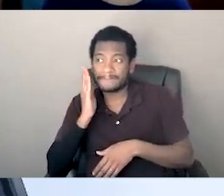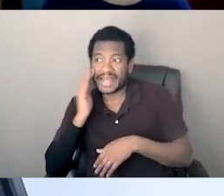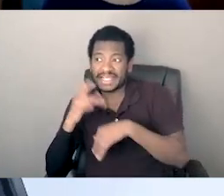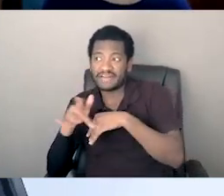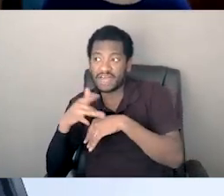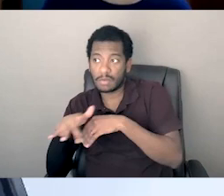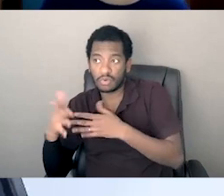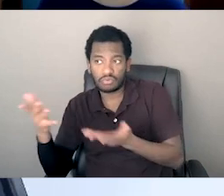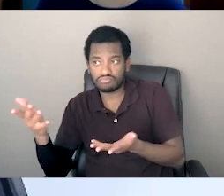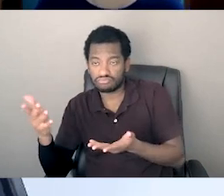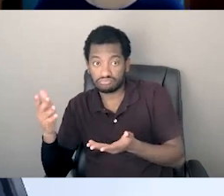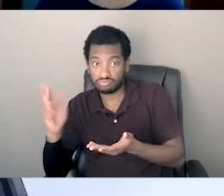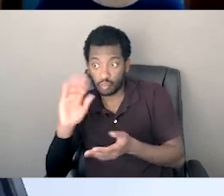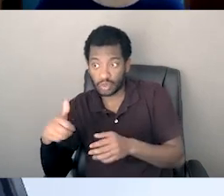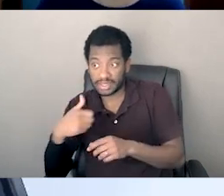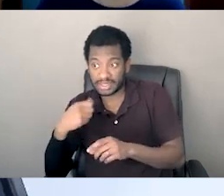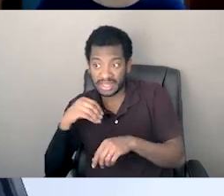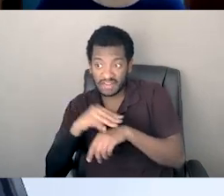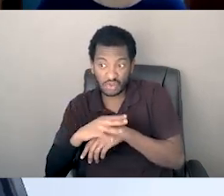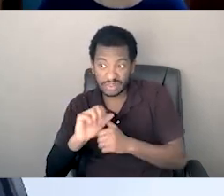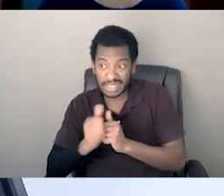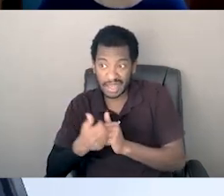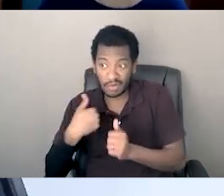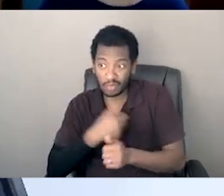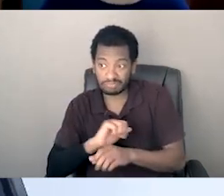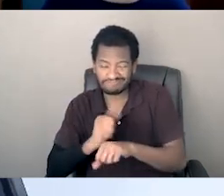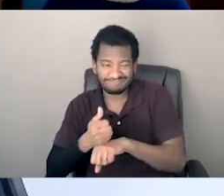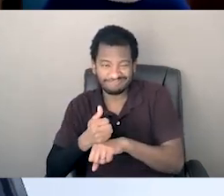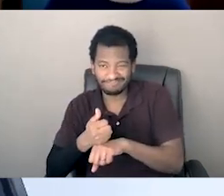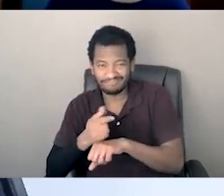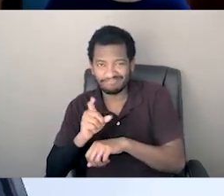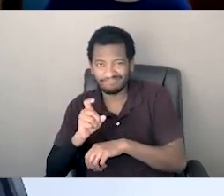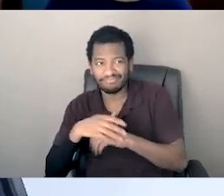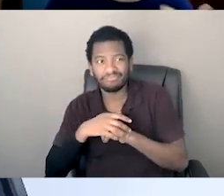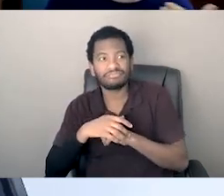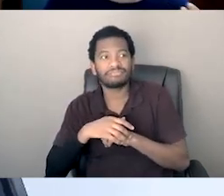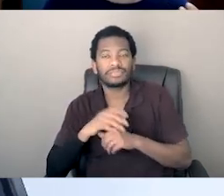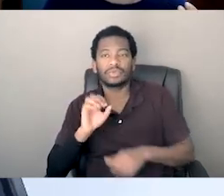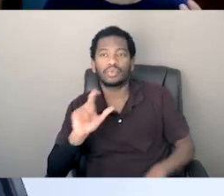up? This toolkit suggests that we focus on well-being, have